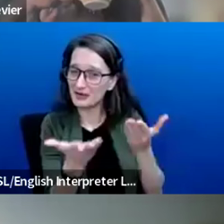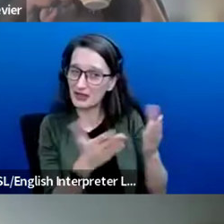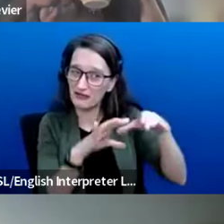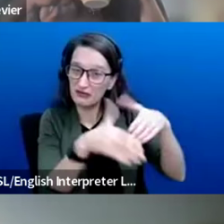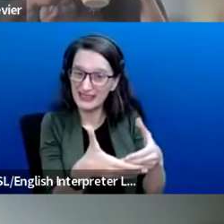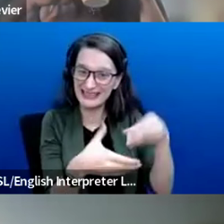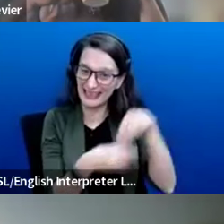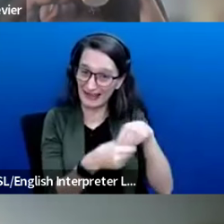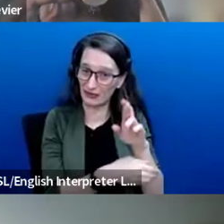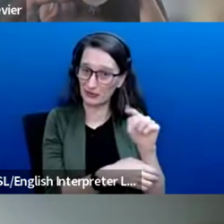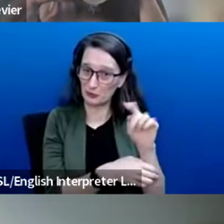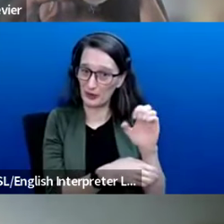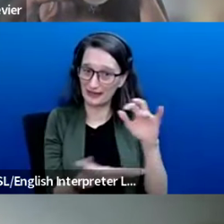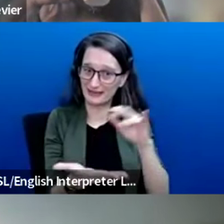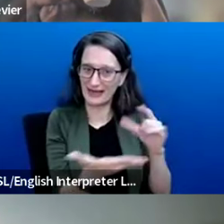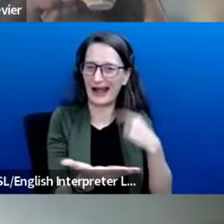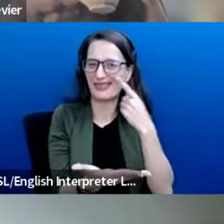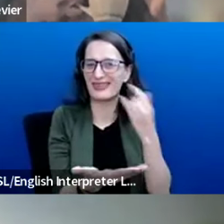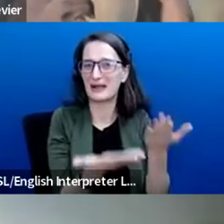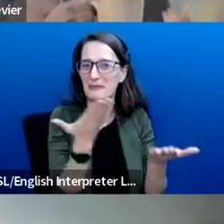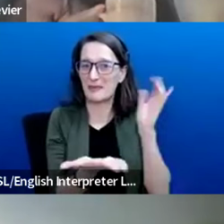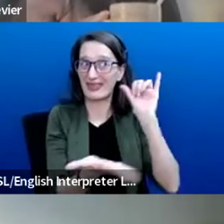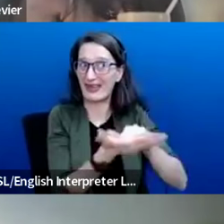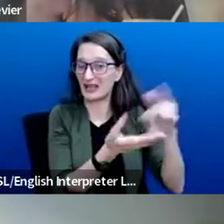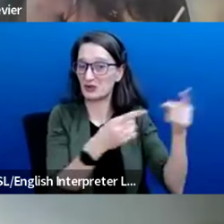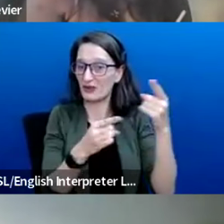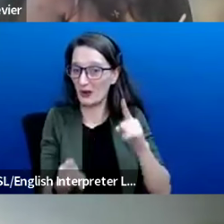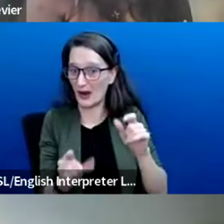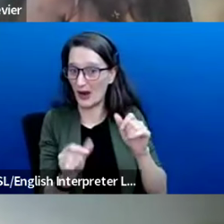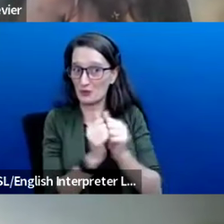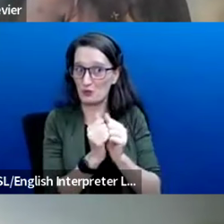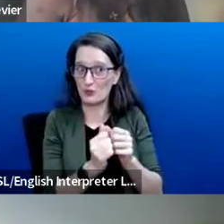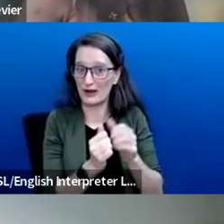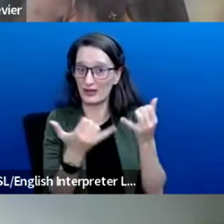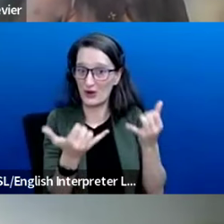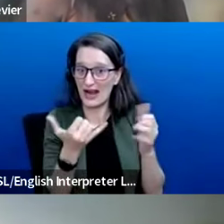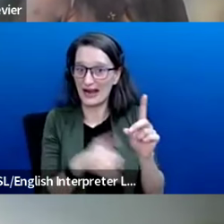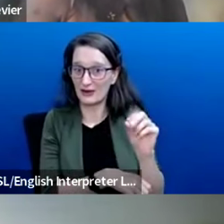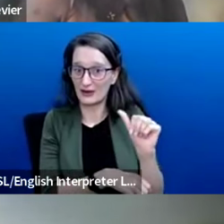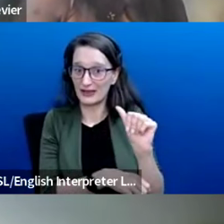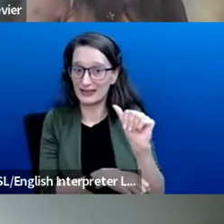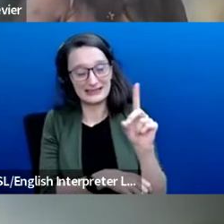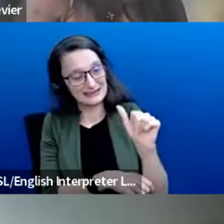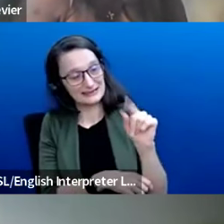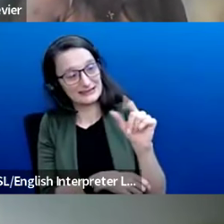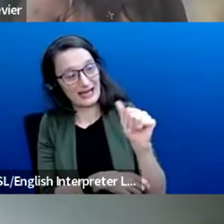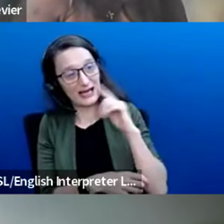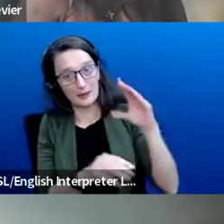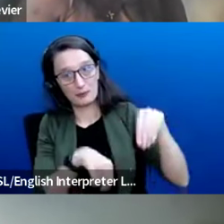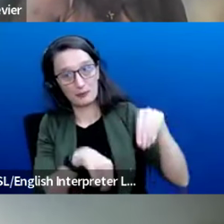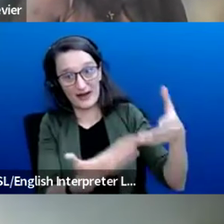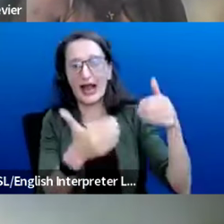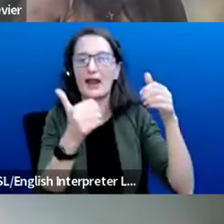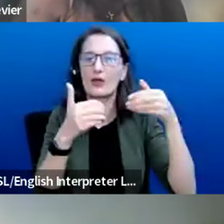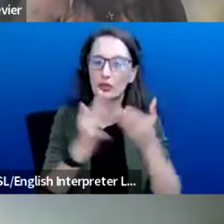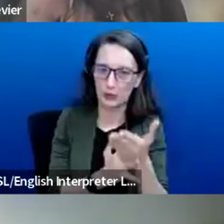rate study? I think that's probably some of the things that are going on right now with the data that's being provided with these exemption requests. And so, and I